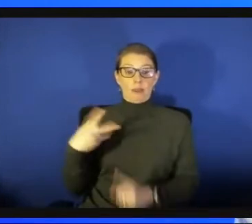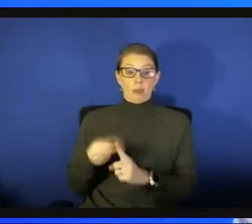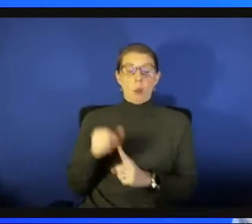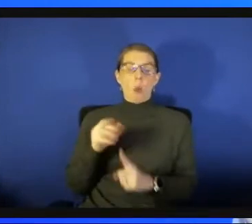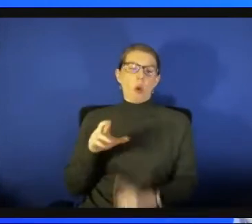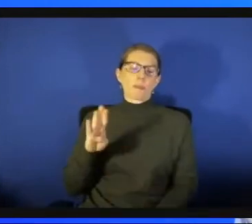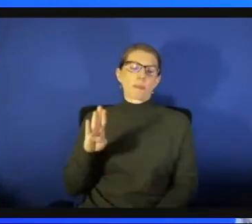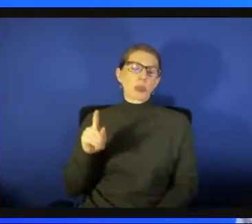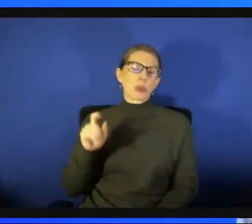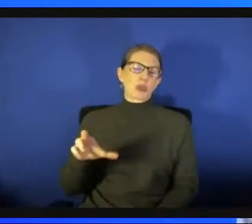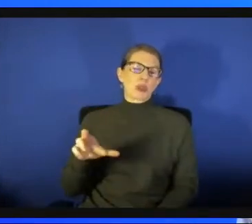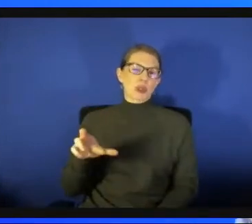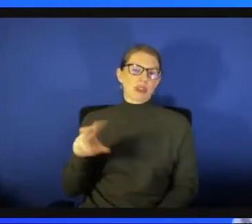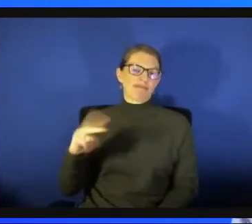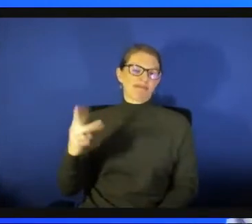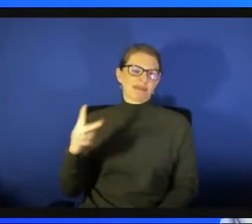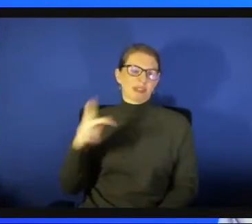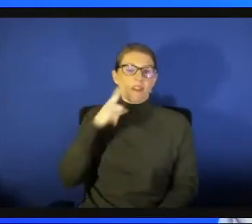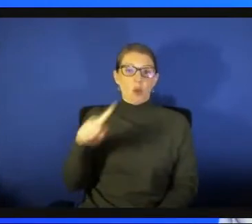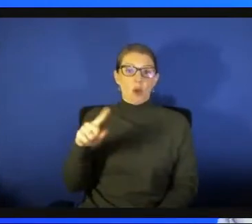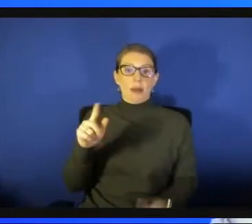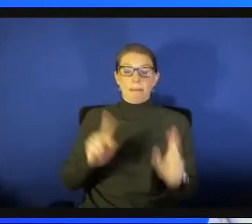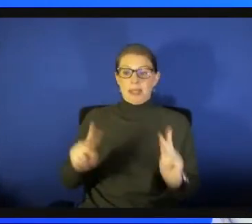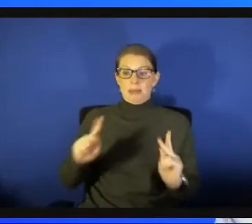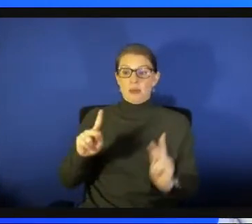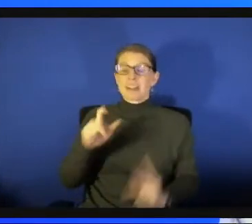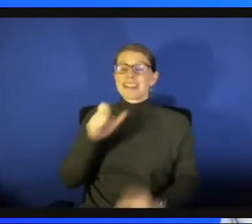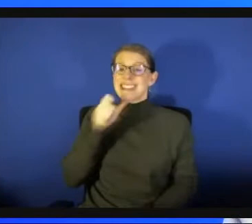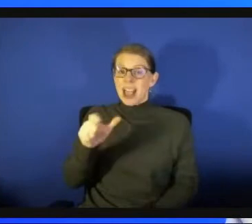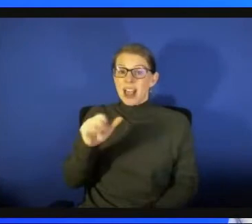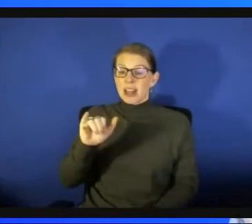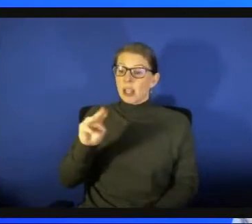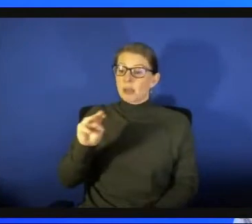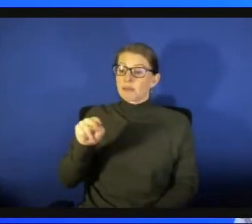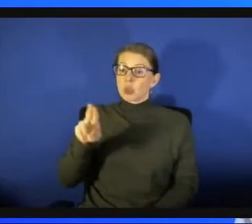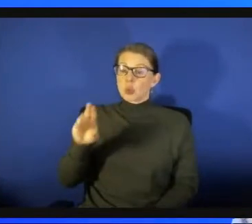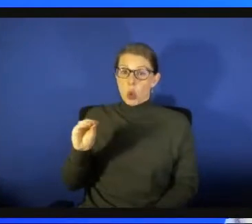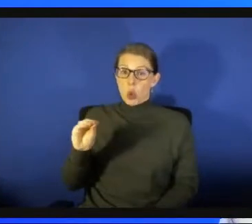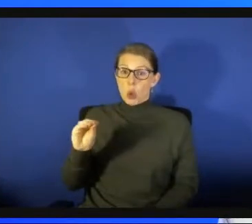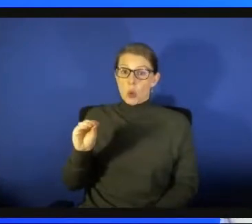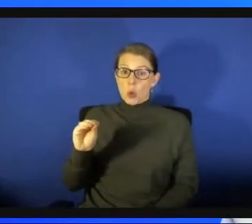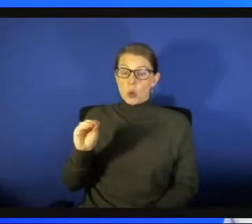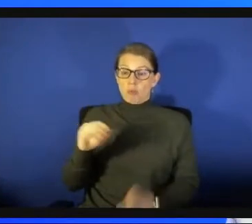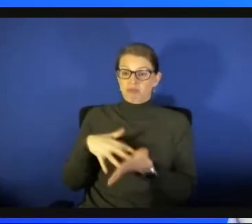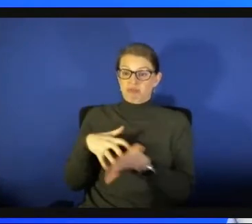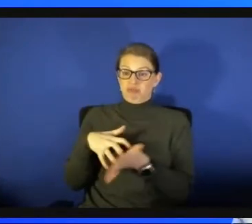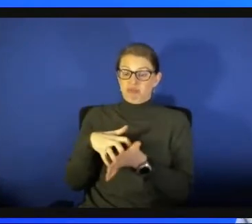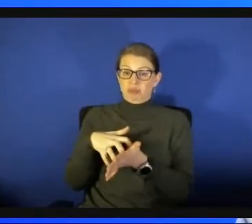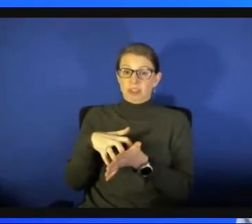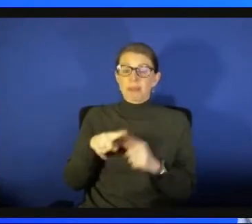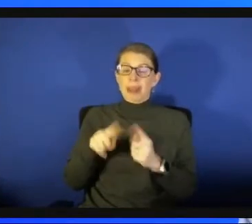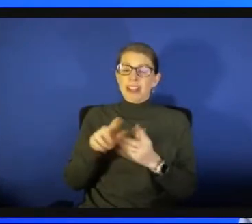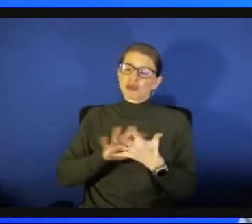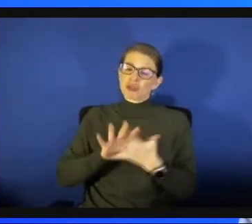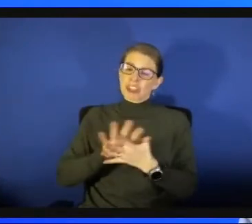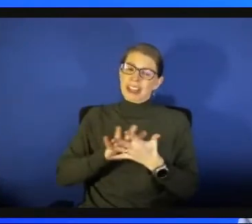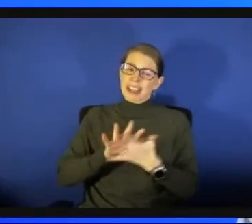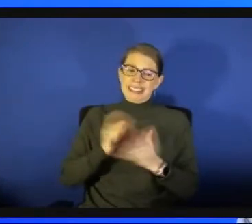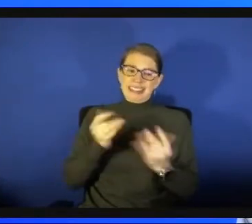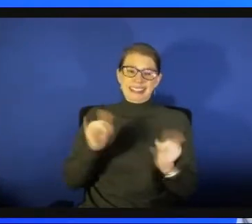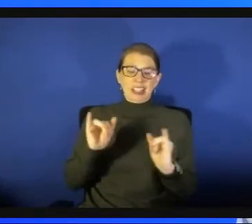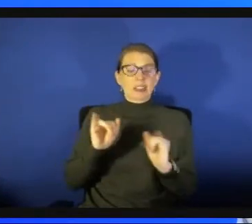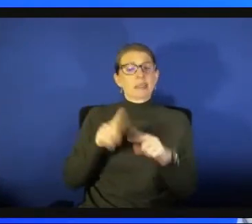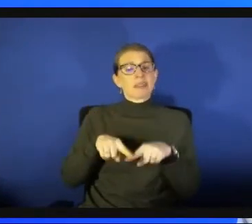those that are non-immunocompromised. But there's been a lot of gray around that. So it does boil down to your